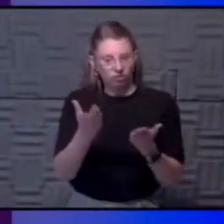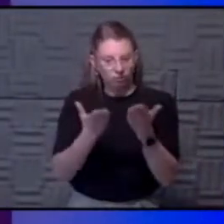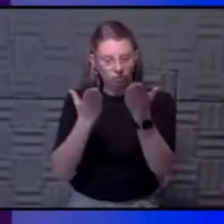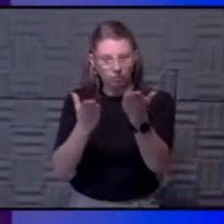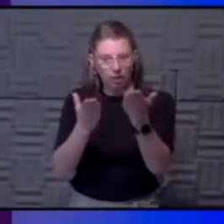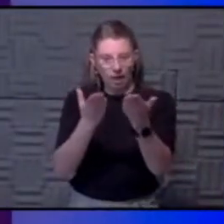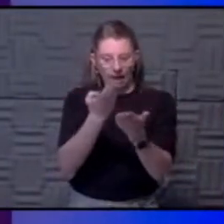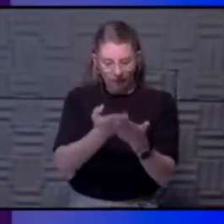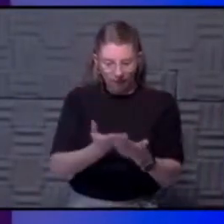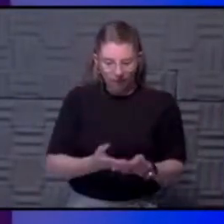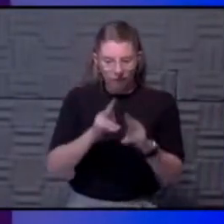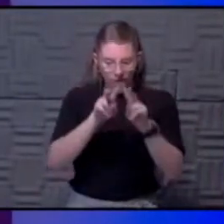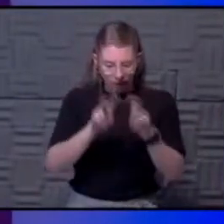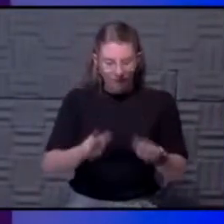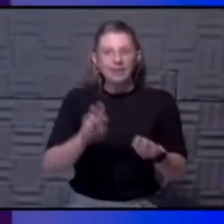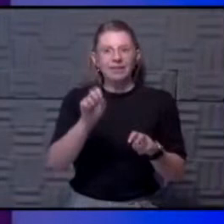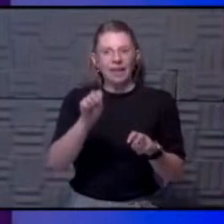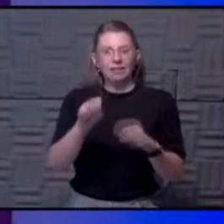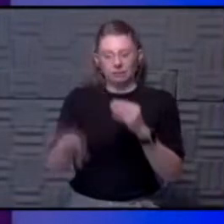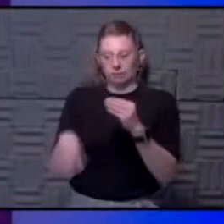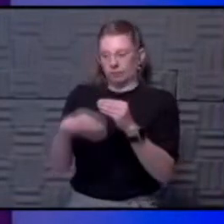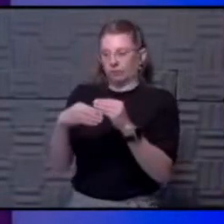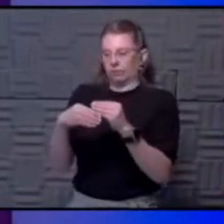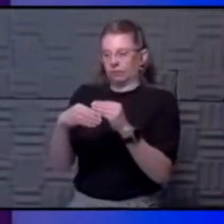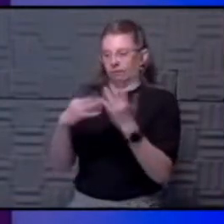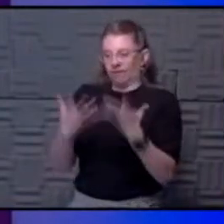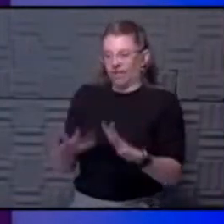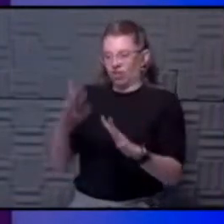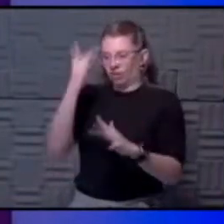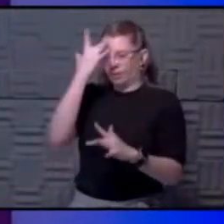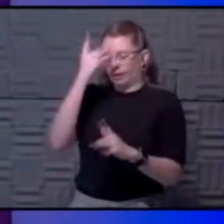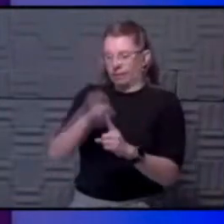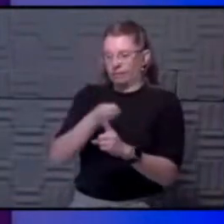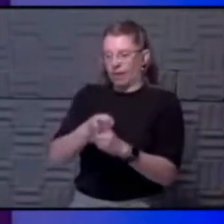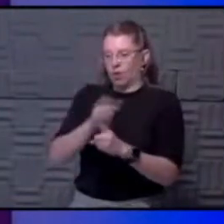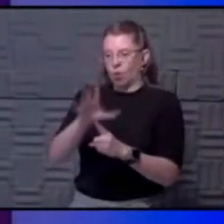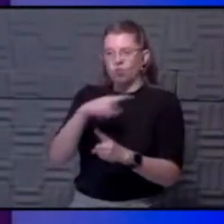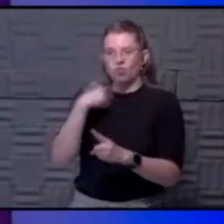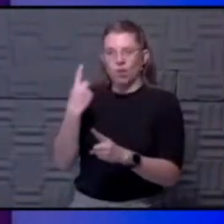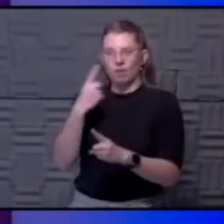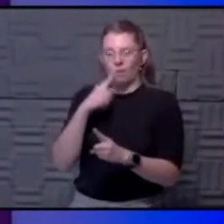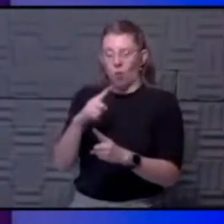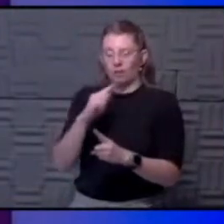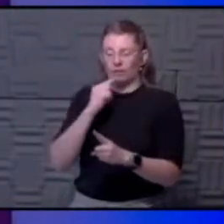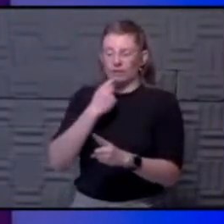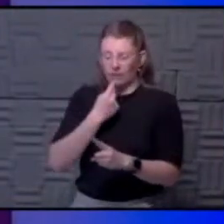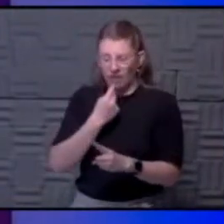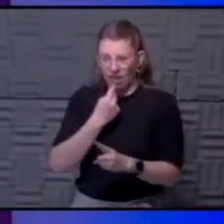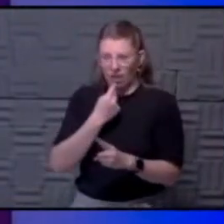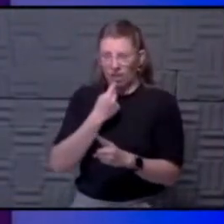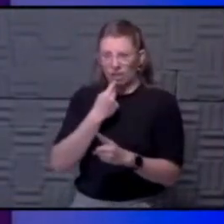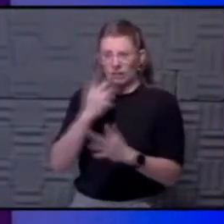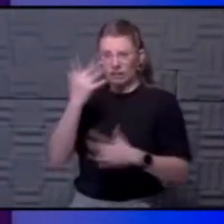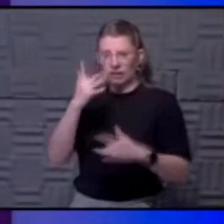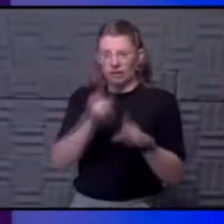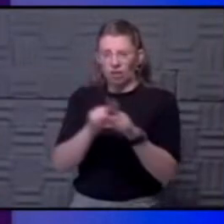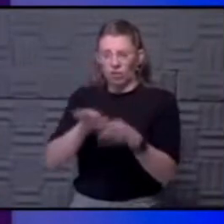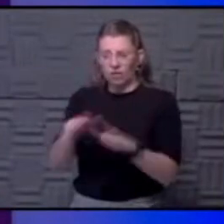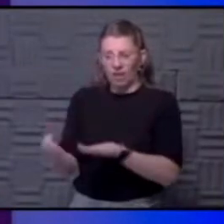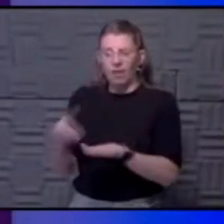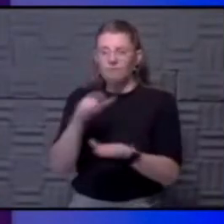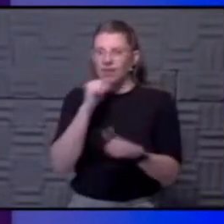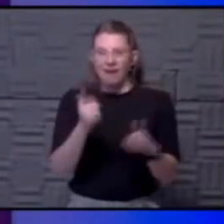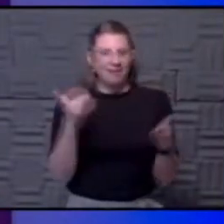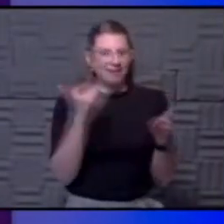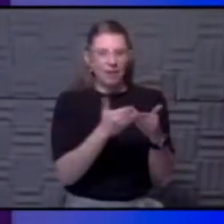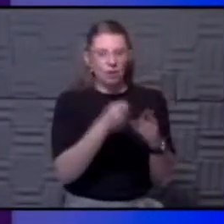It actually said, yes, coexisting disease has some impact on your risk of severe disease and your risk of death, but nowhere near